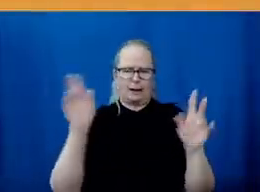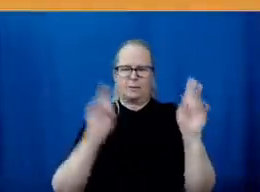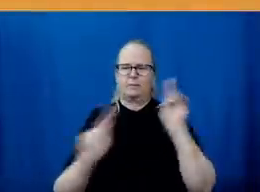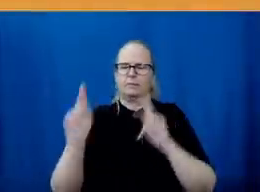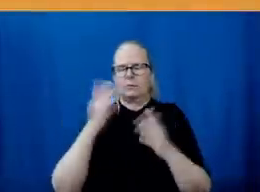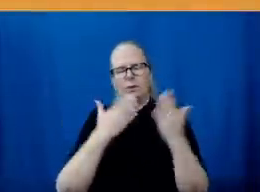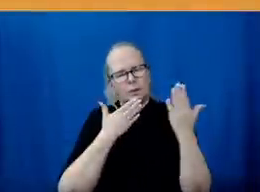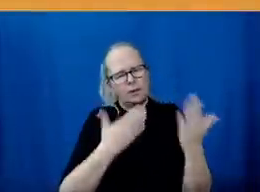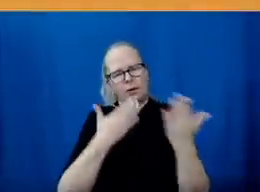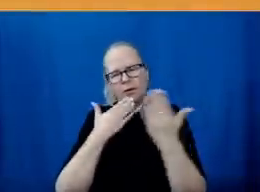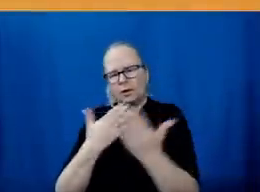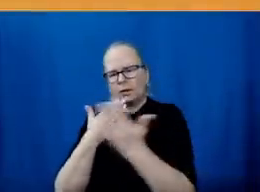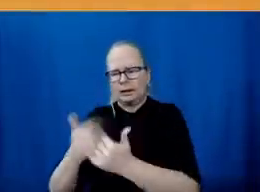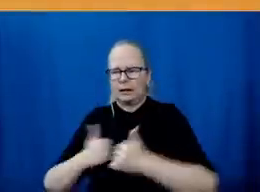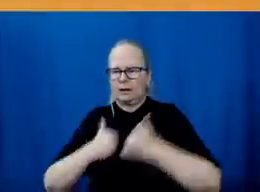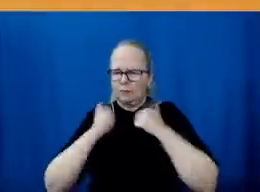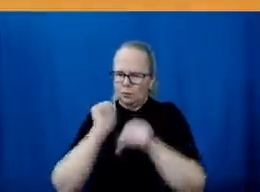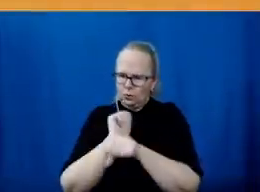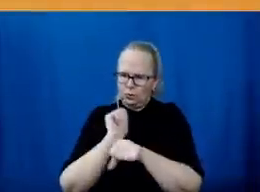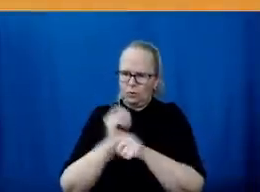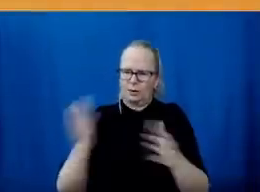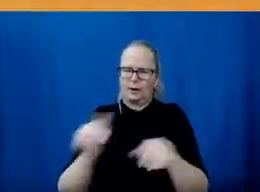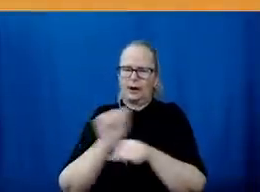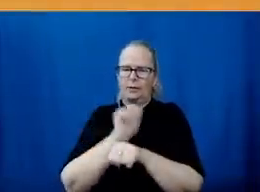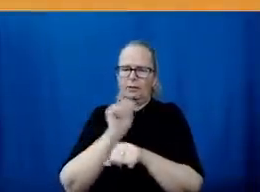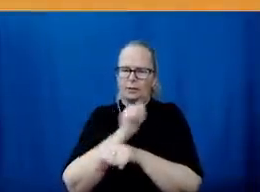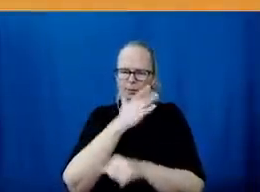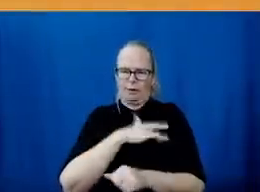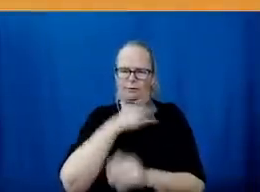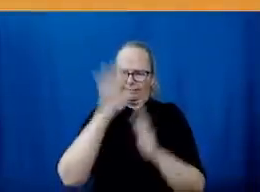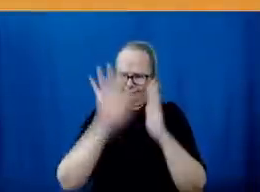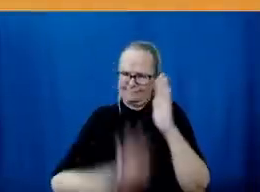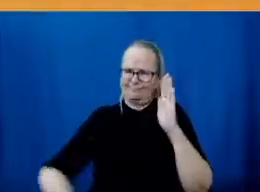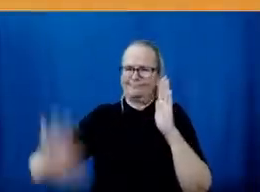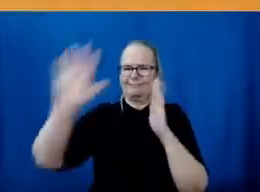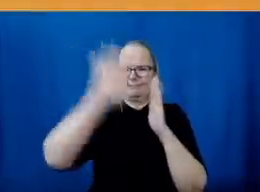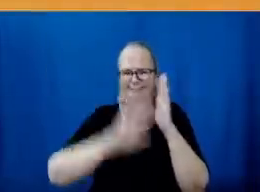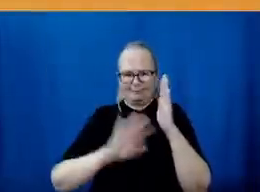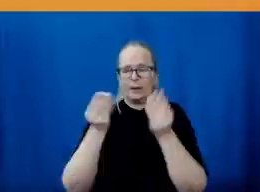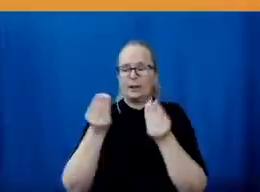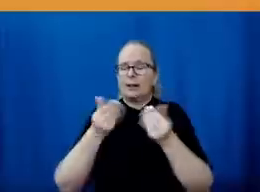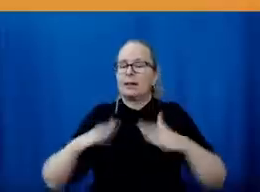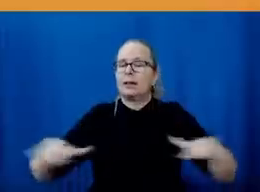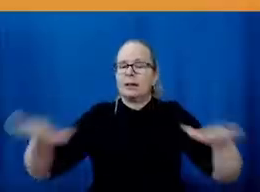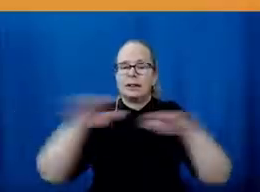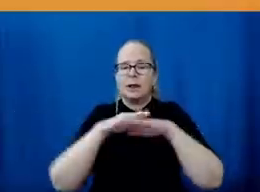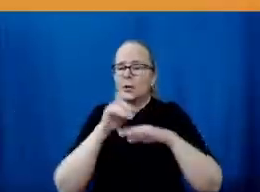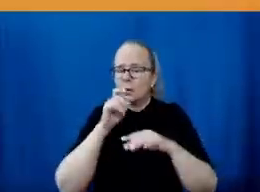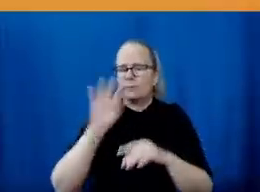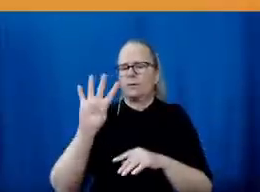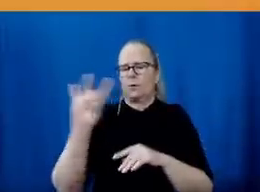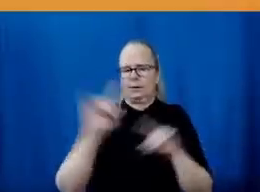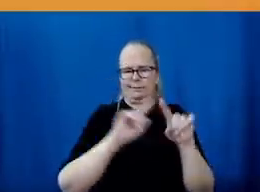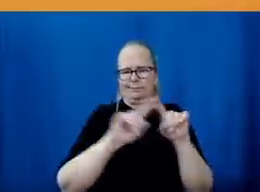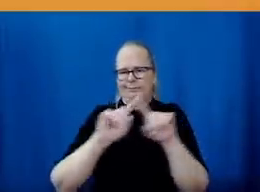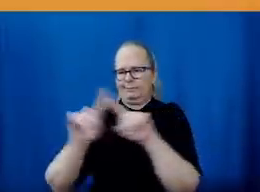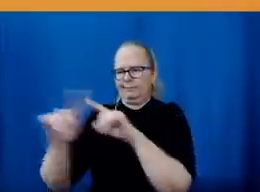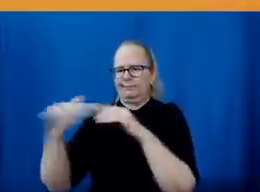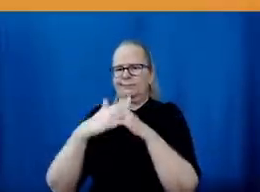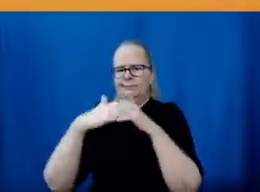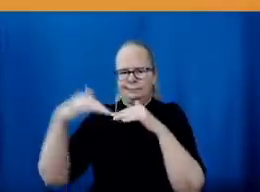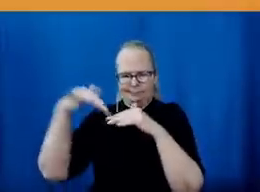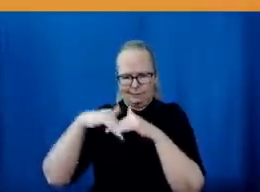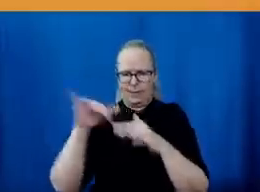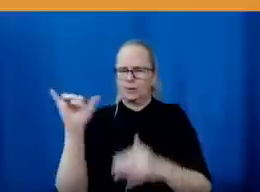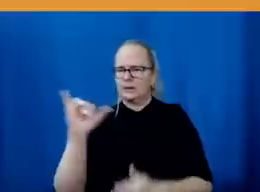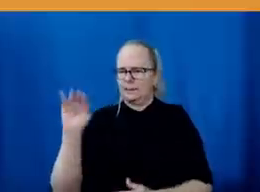many peoples. We are grateful to live and work in Alberta, a province on the traditional territory of 48 different First Nations and